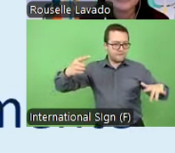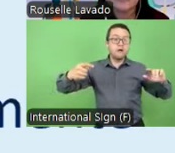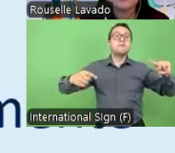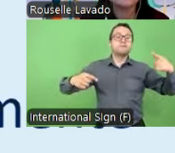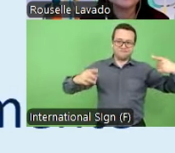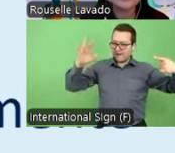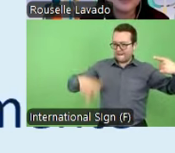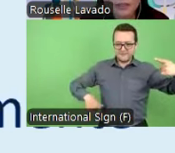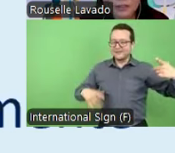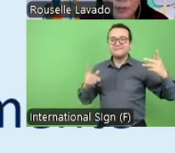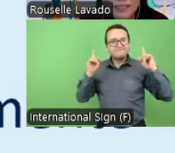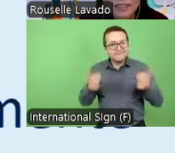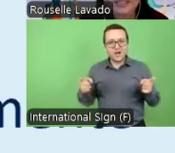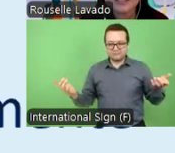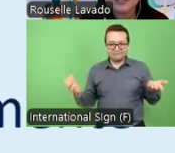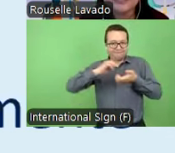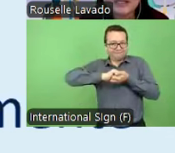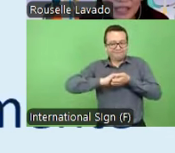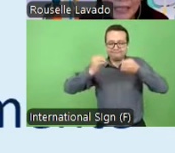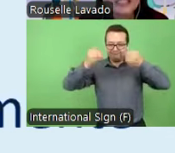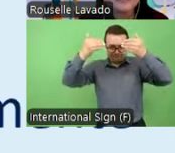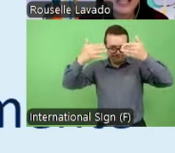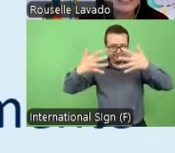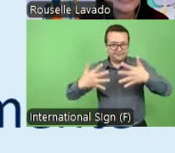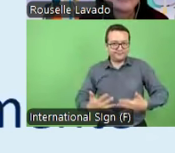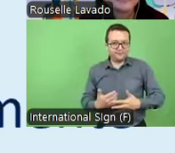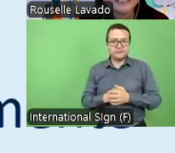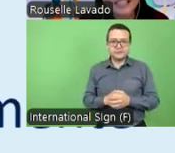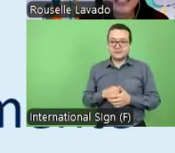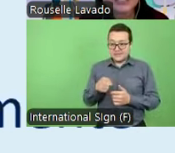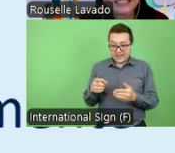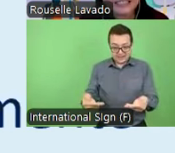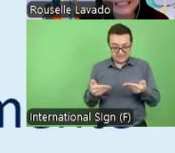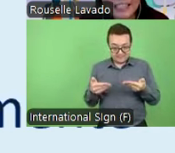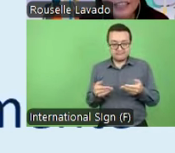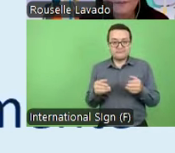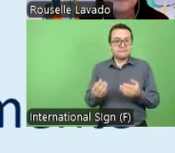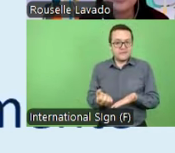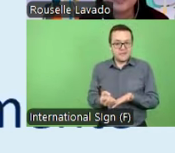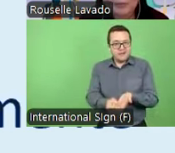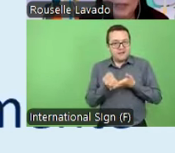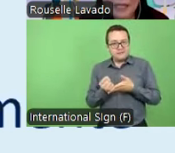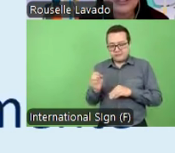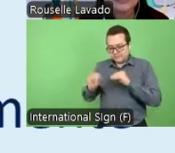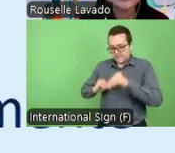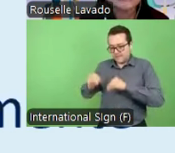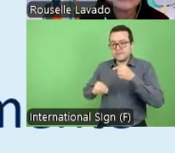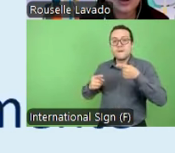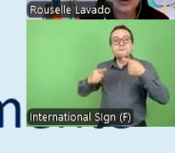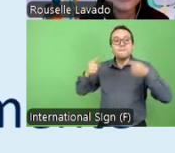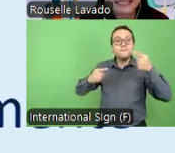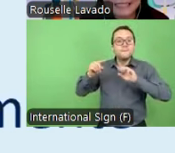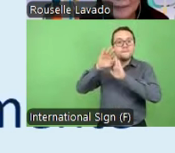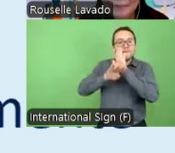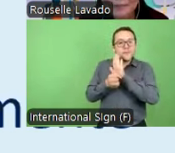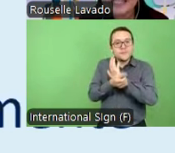data enables smarter policies. Without timely, disaggregated, and standardized data, we are blind to the deficiencies of